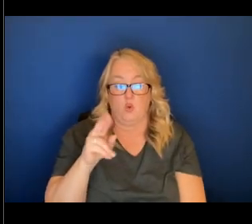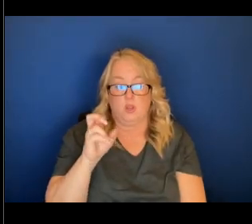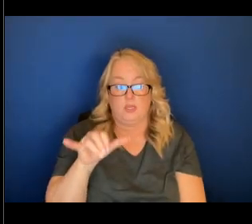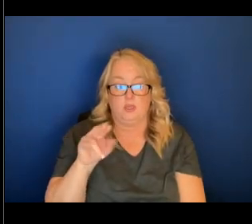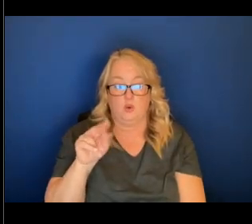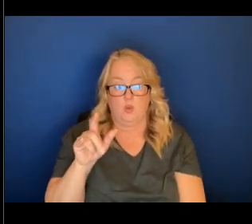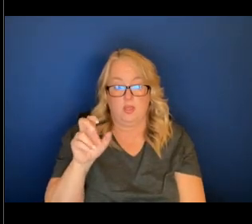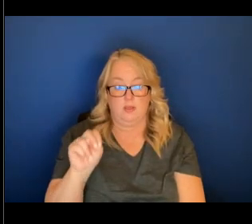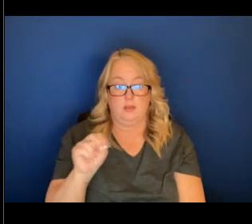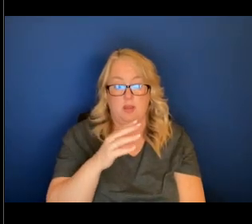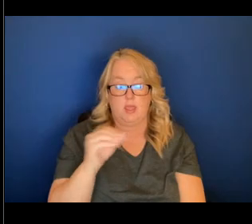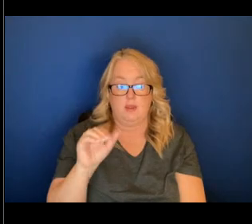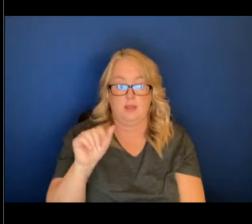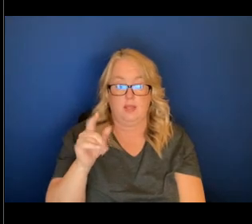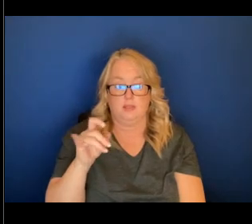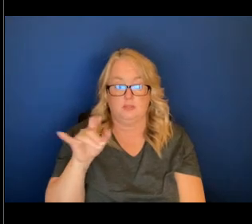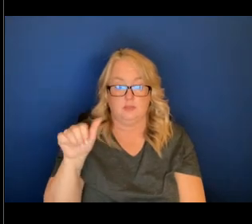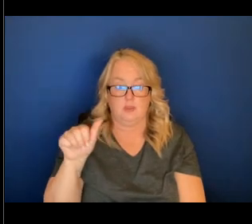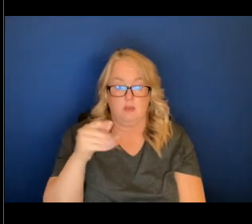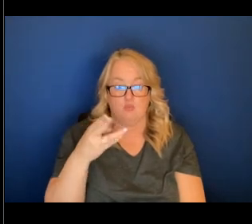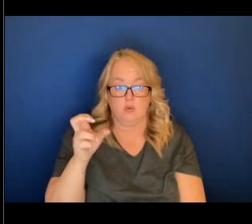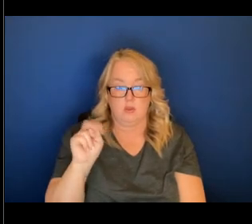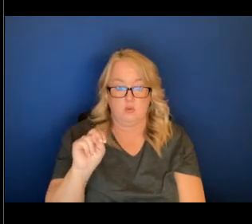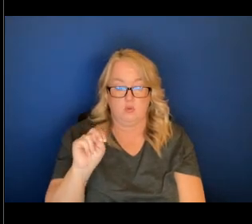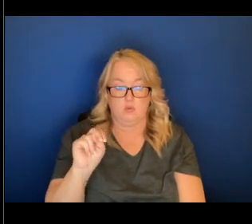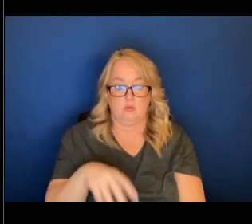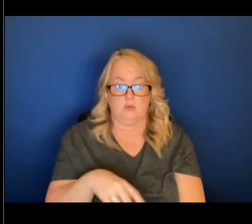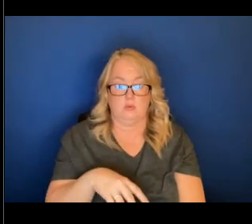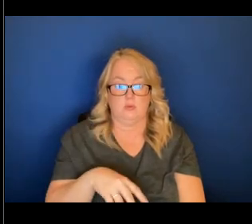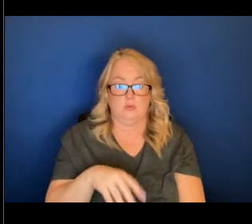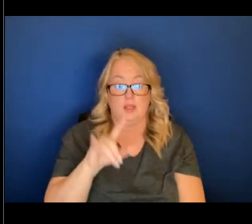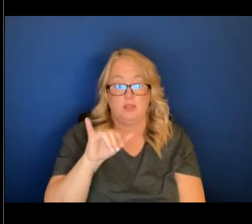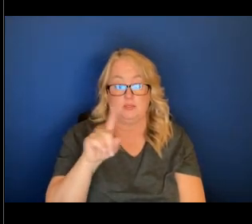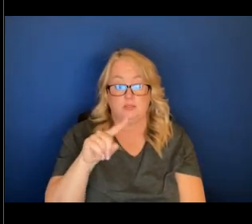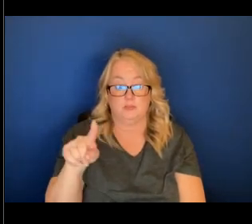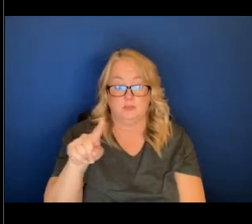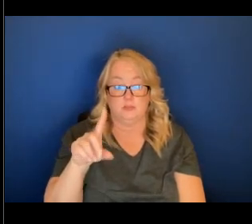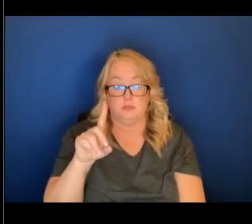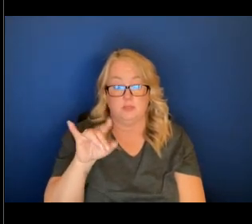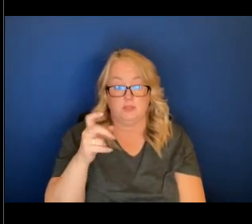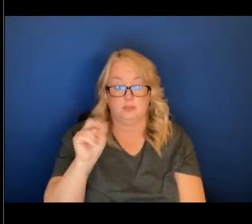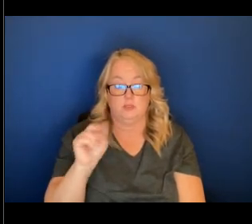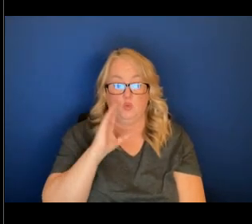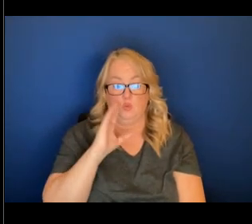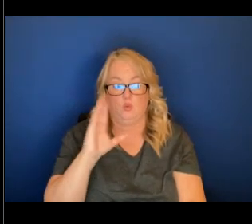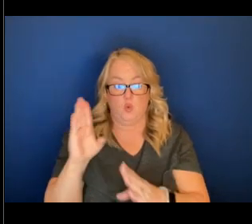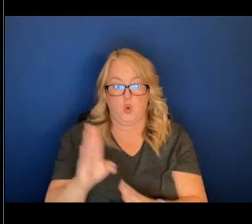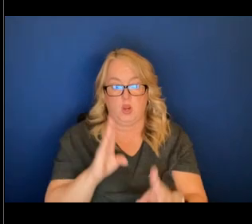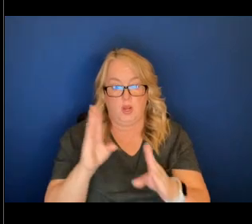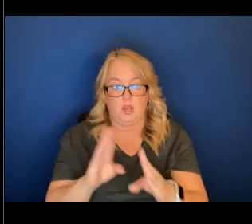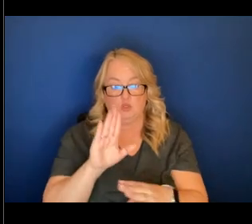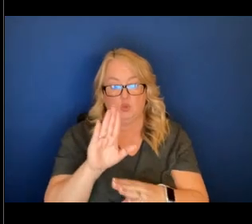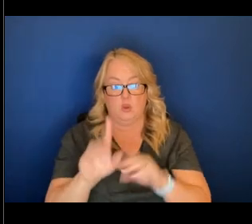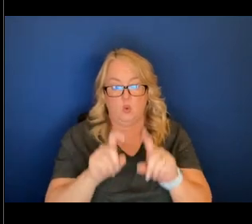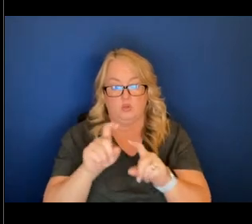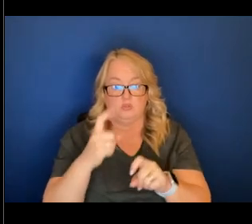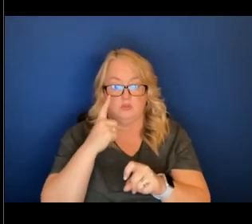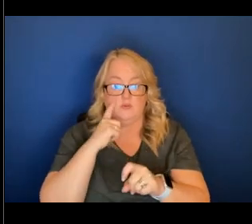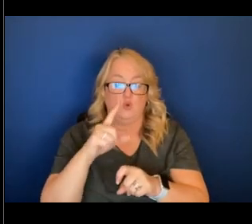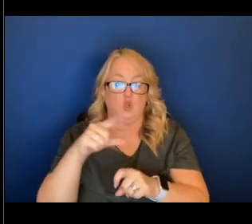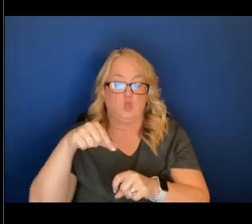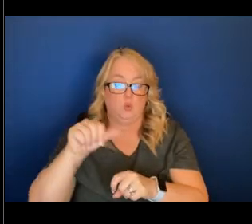Nolan and Ms. Alexia Brown. Ms. Liz Dyson will organize your questions for the Q&A